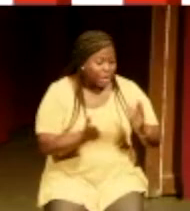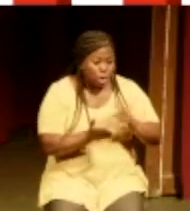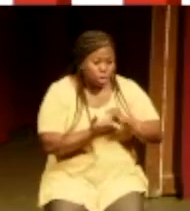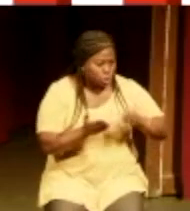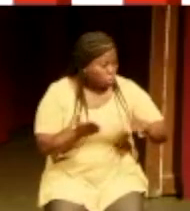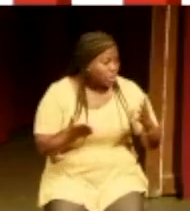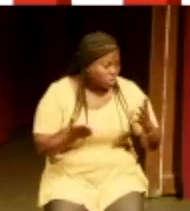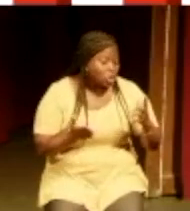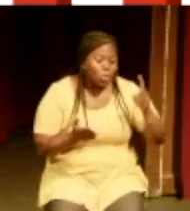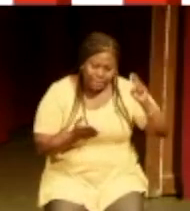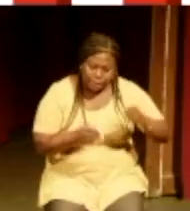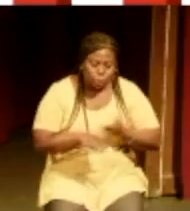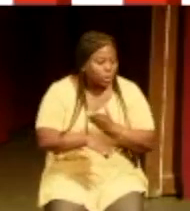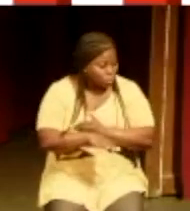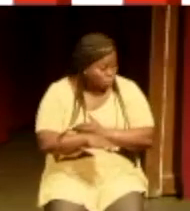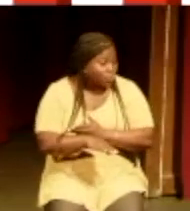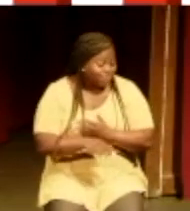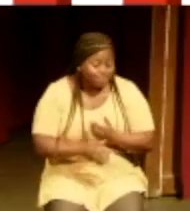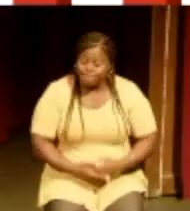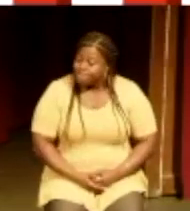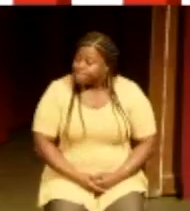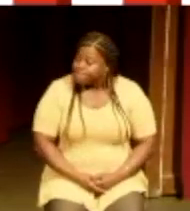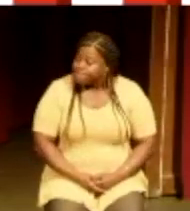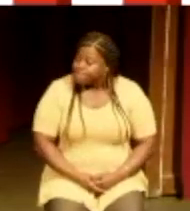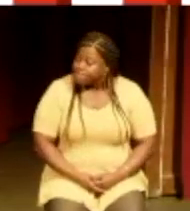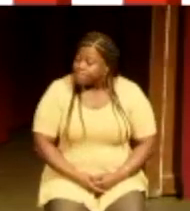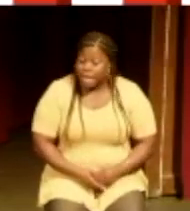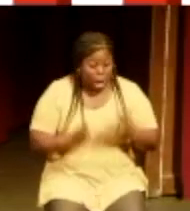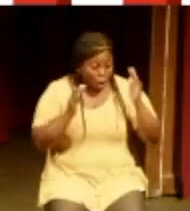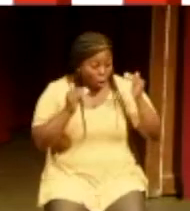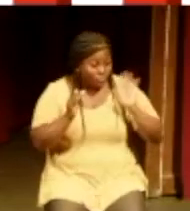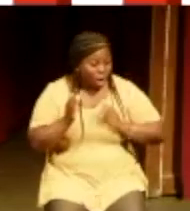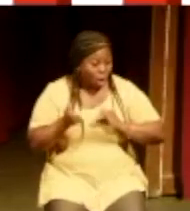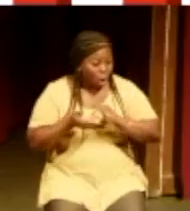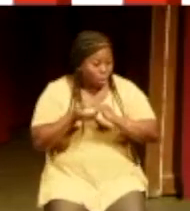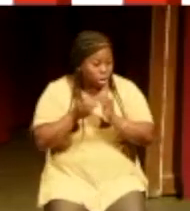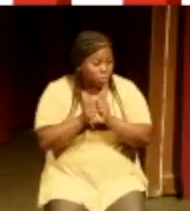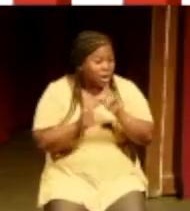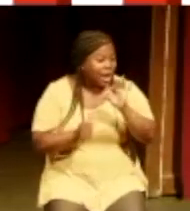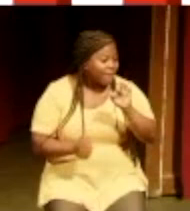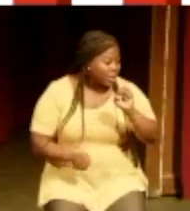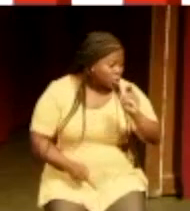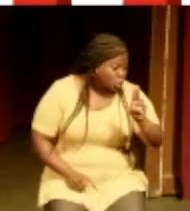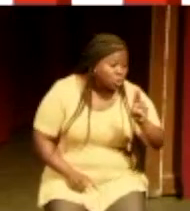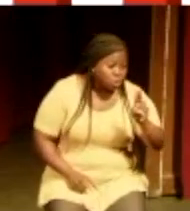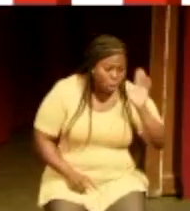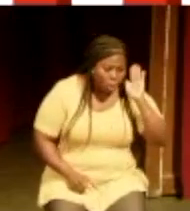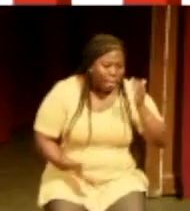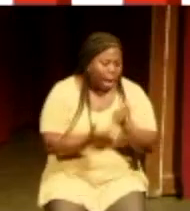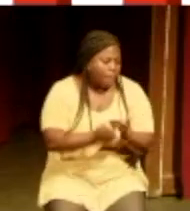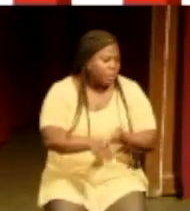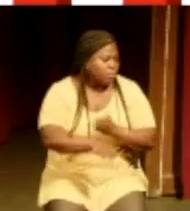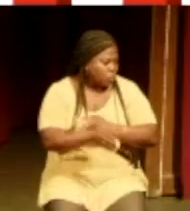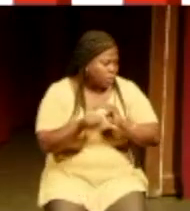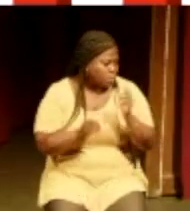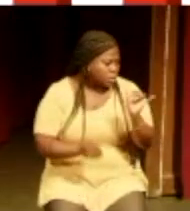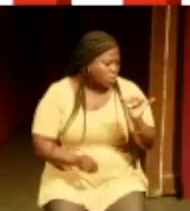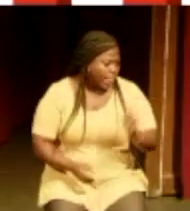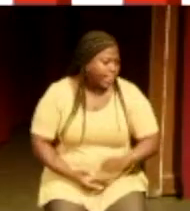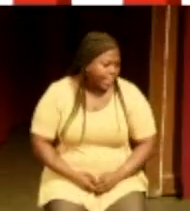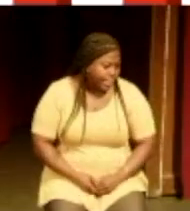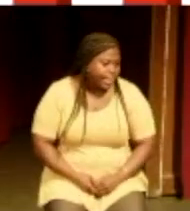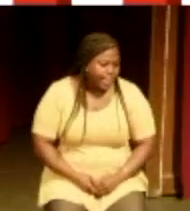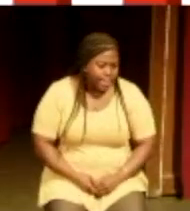just education, and then hopefully our partnership with Fresno State will start to pay some dividends in this way as well. I think part of it